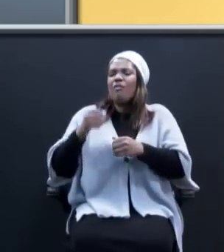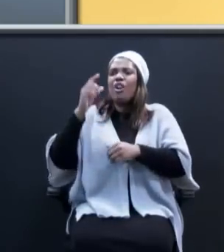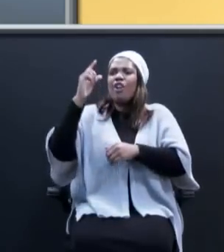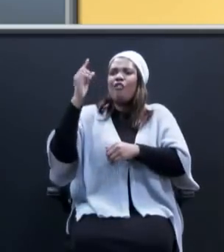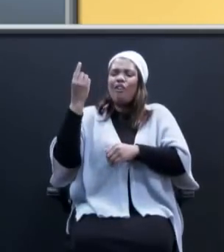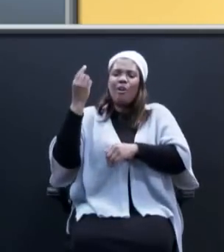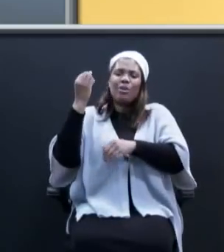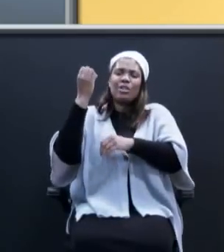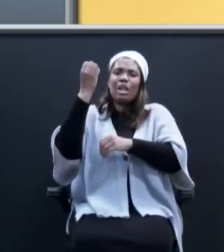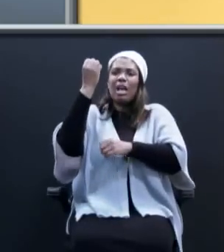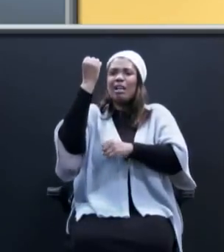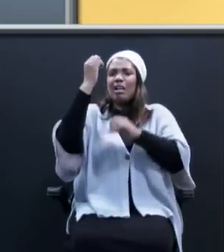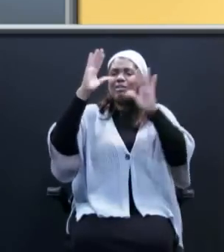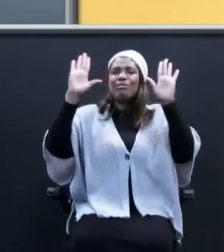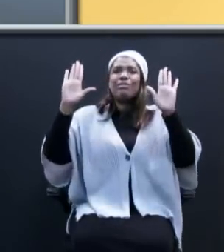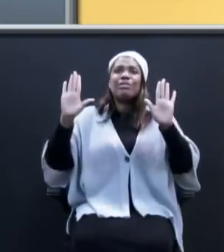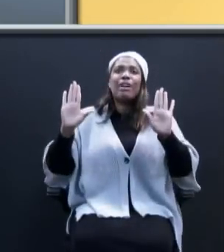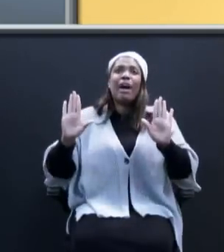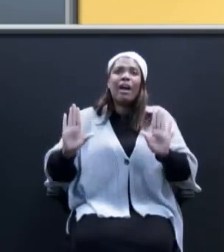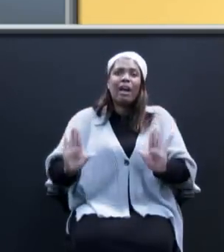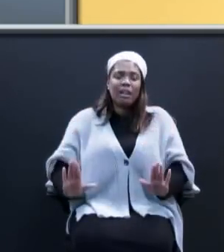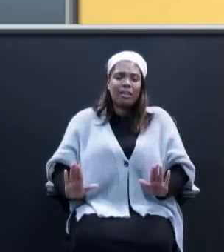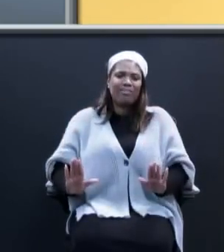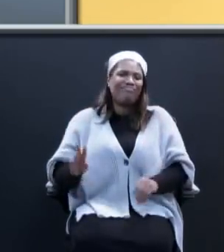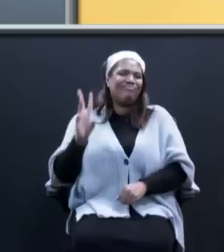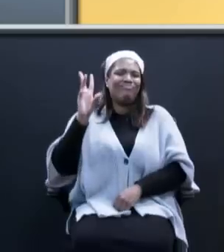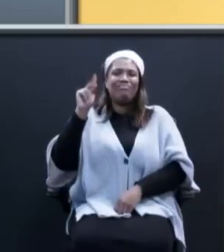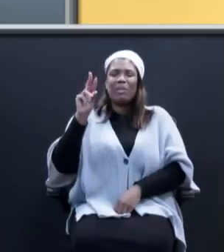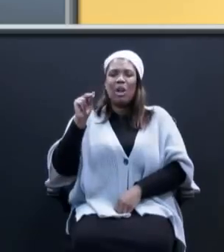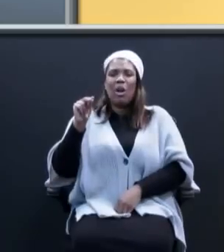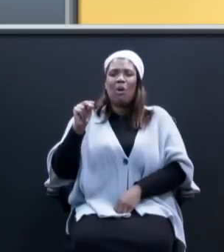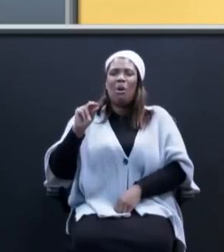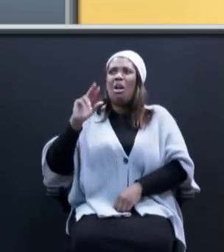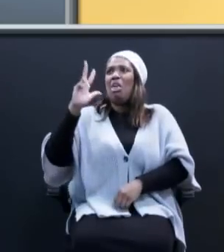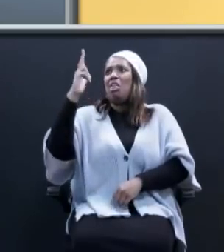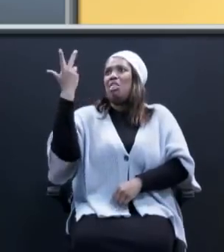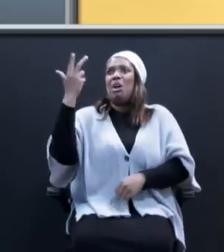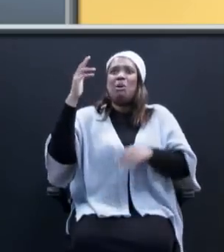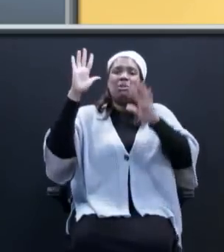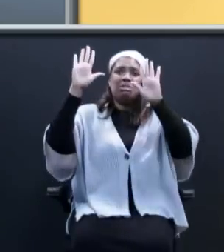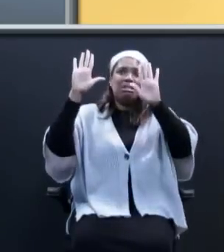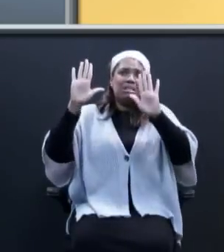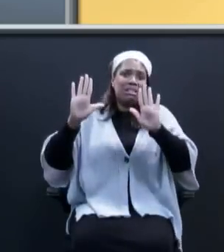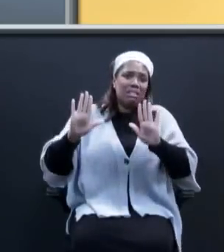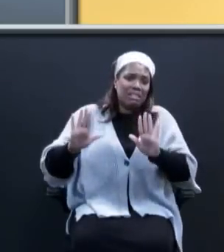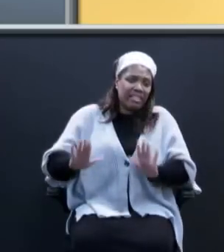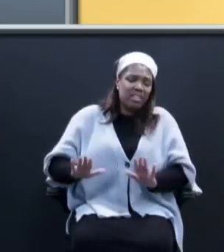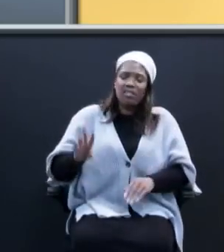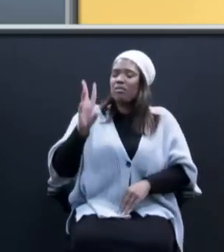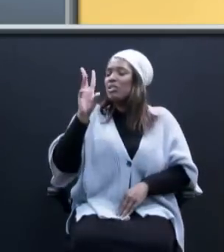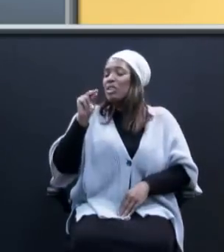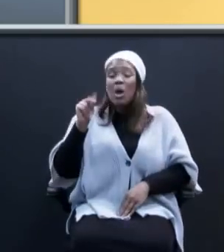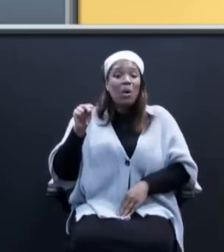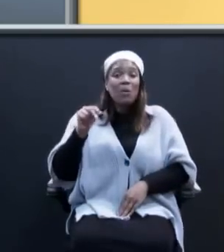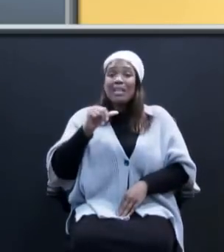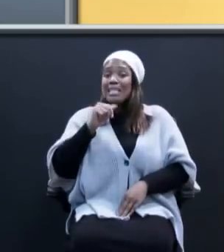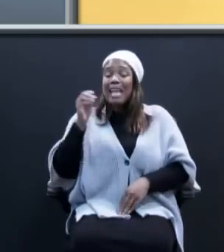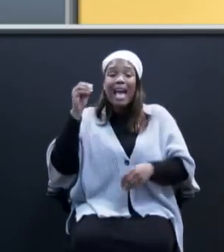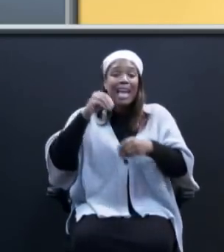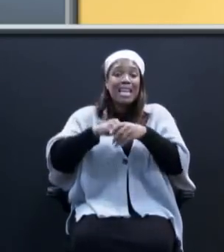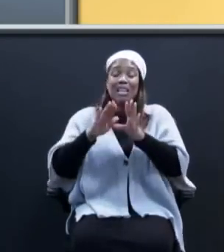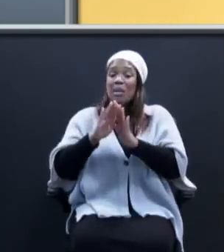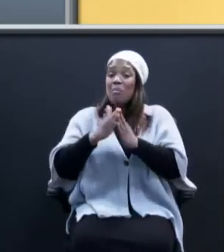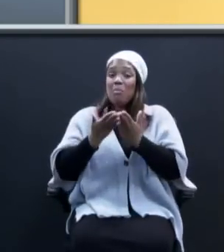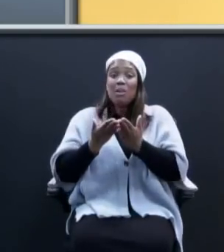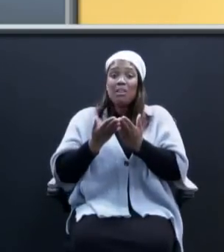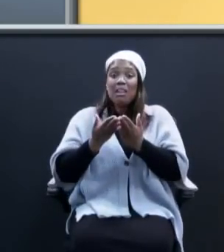every third Sunday. Communion supposed to represent the Passover. Communion is not in the book.